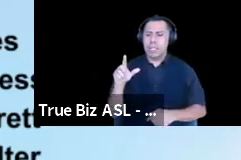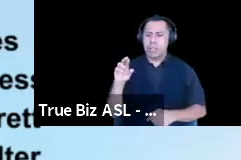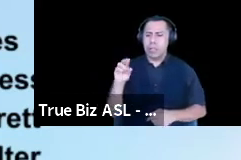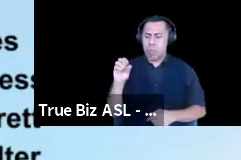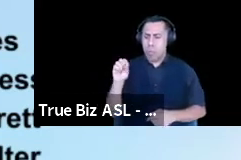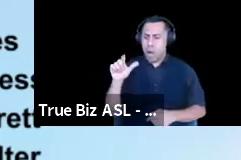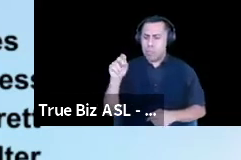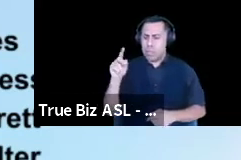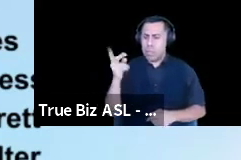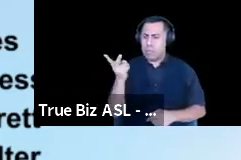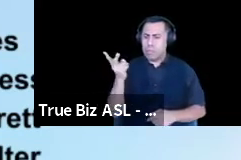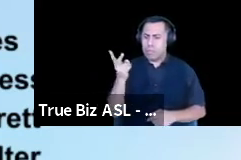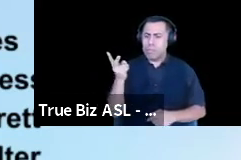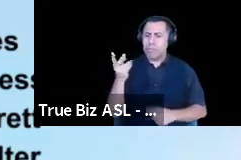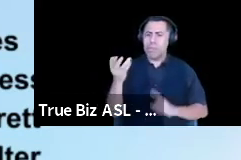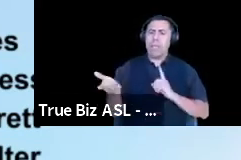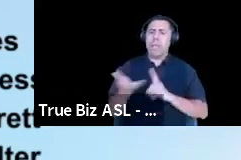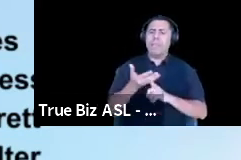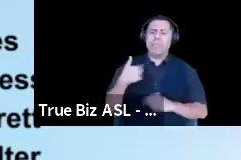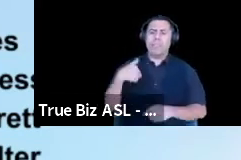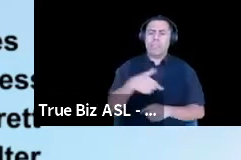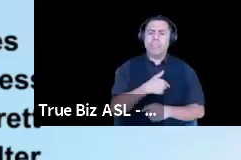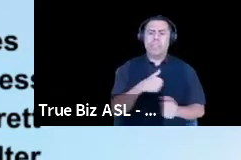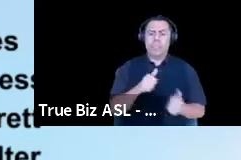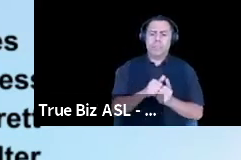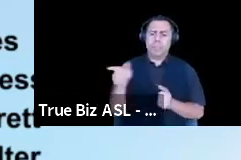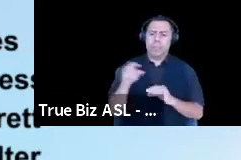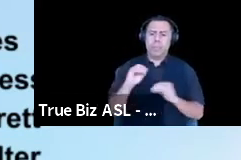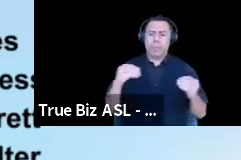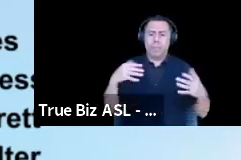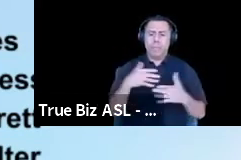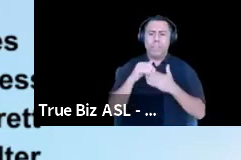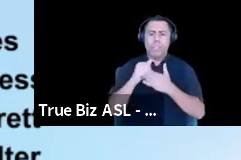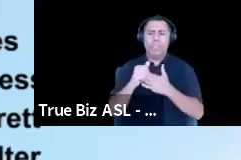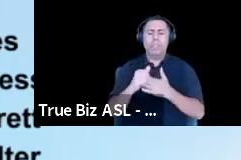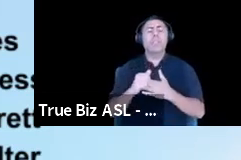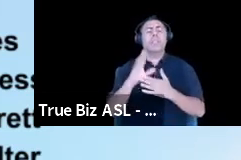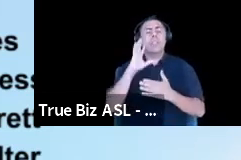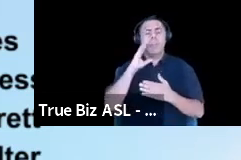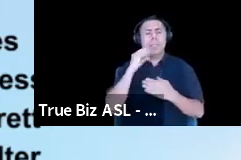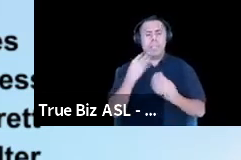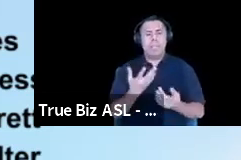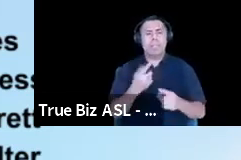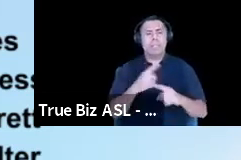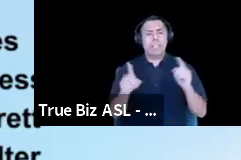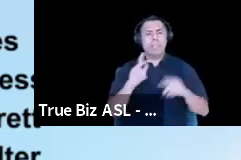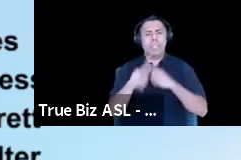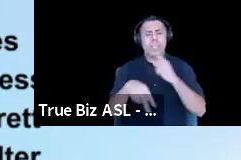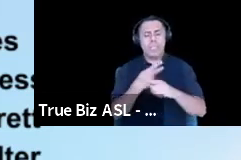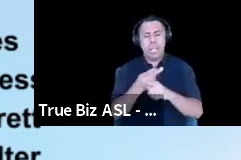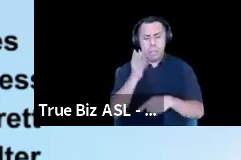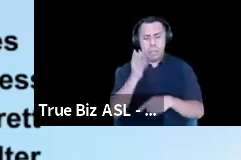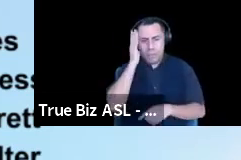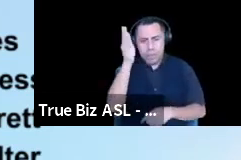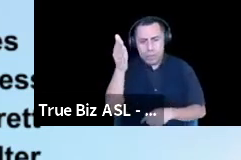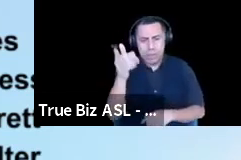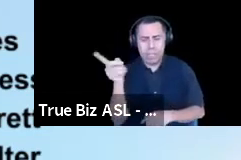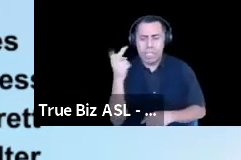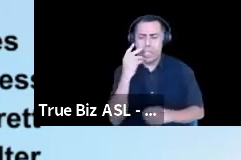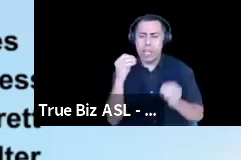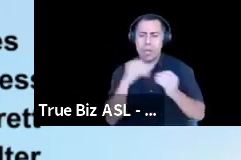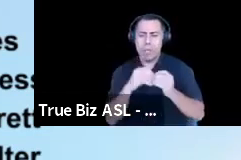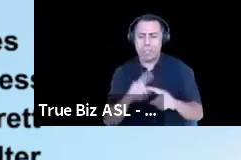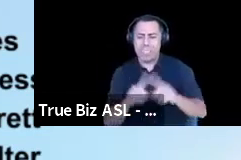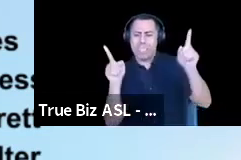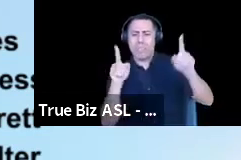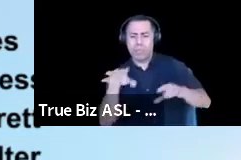bring about a different kind of clarity that would help us see the more radical choices for going forward. Our staff and board have